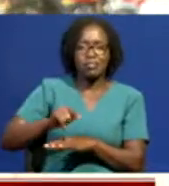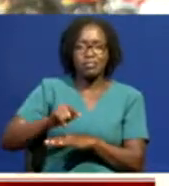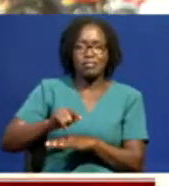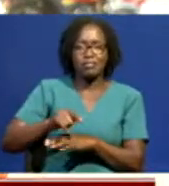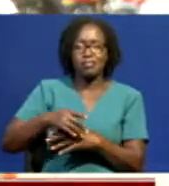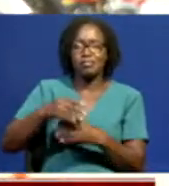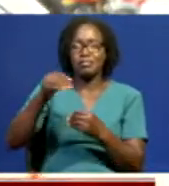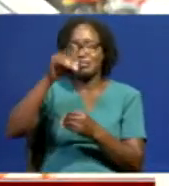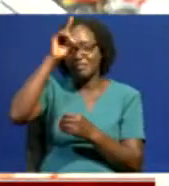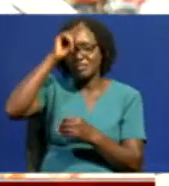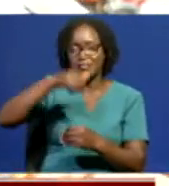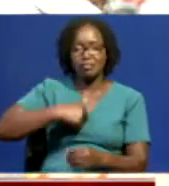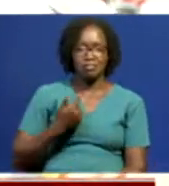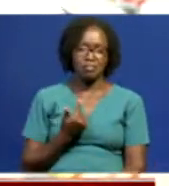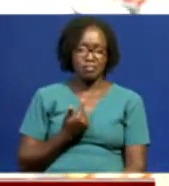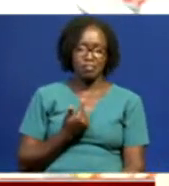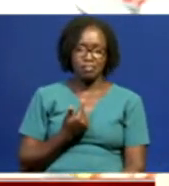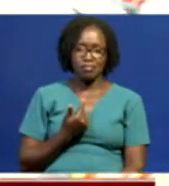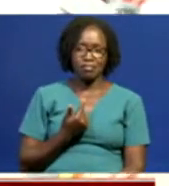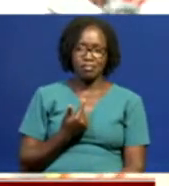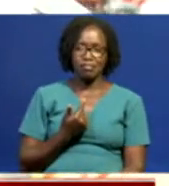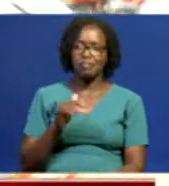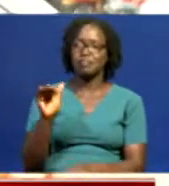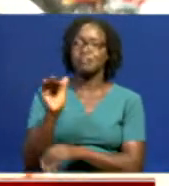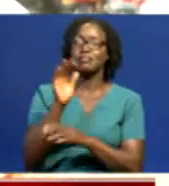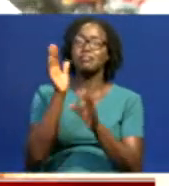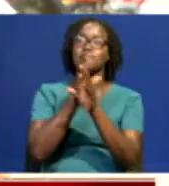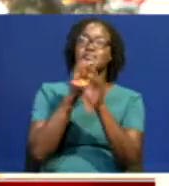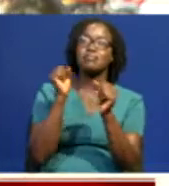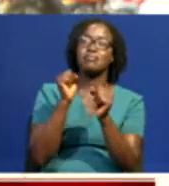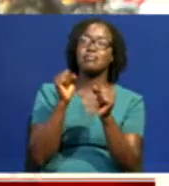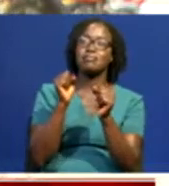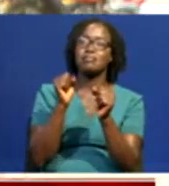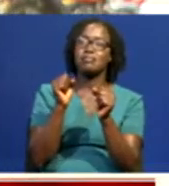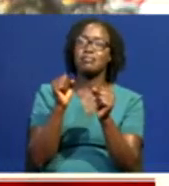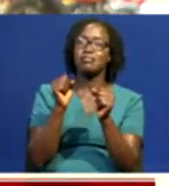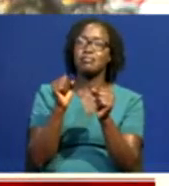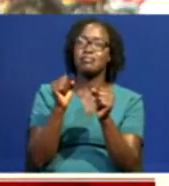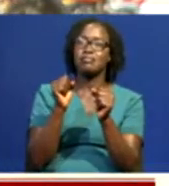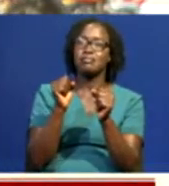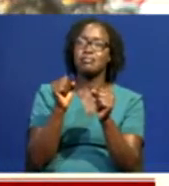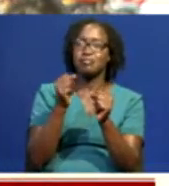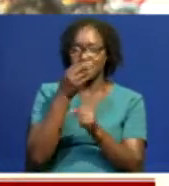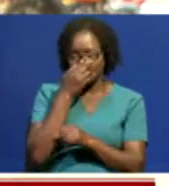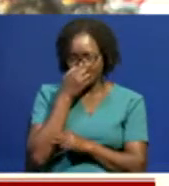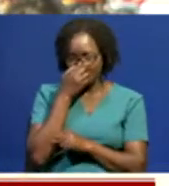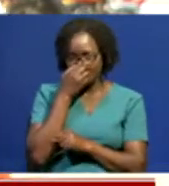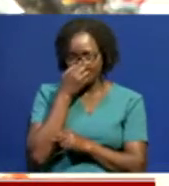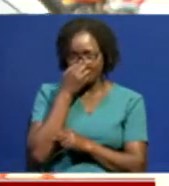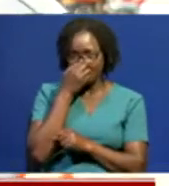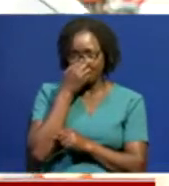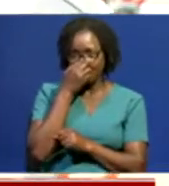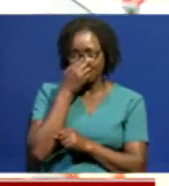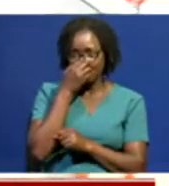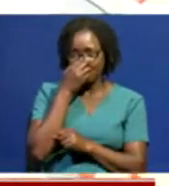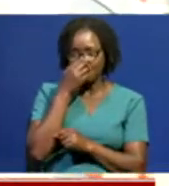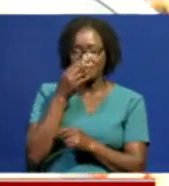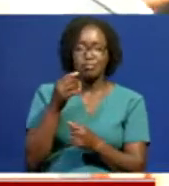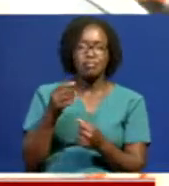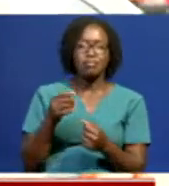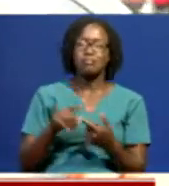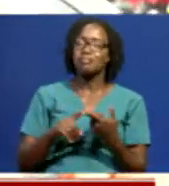home now. So I would urge our president, His Excellency William Samoei Ruto, to at